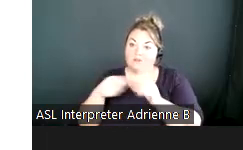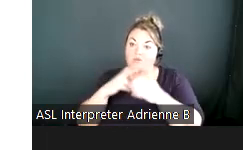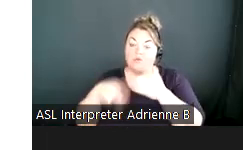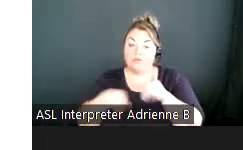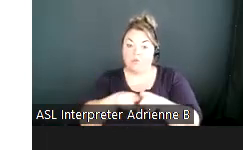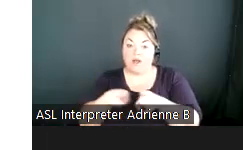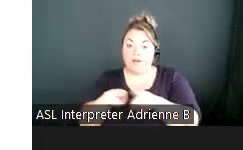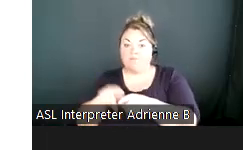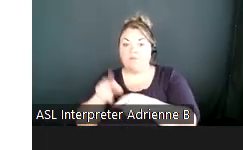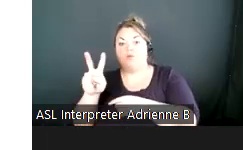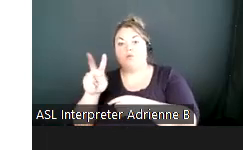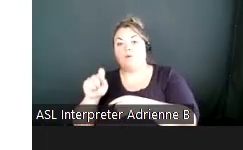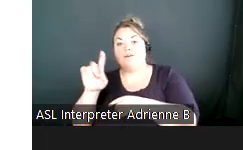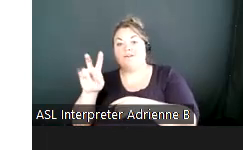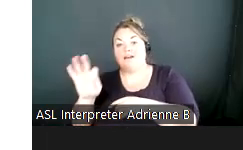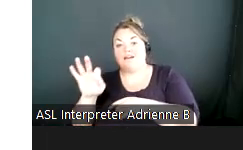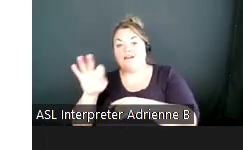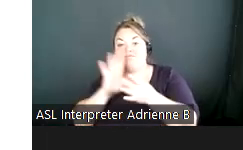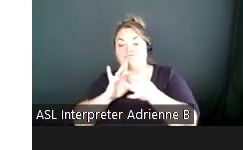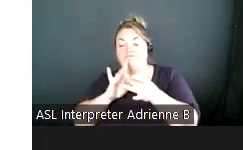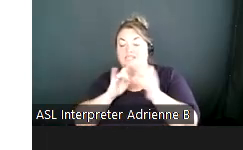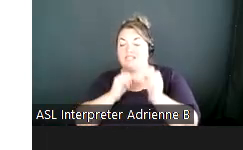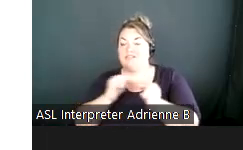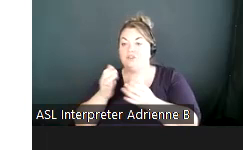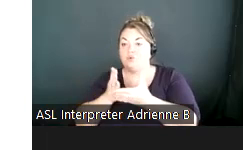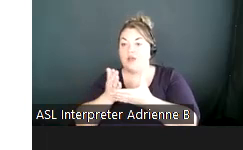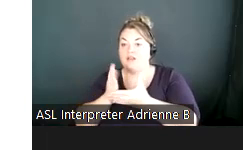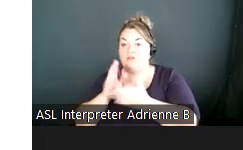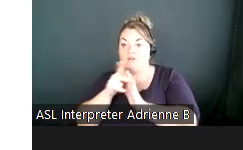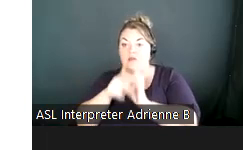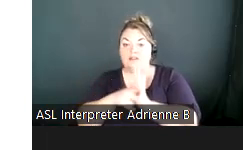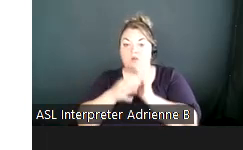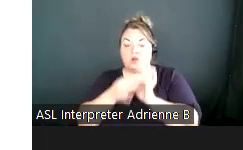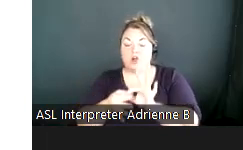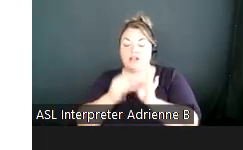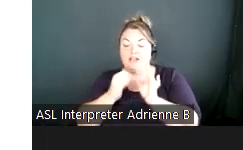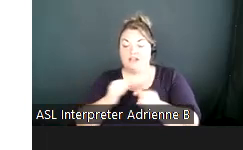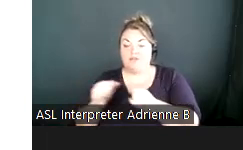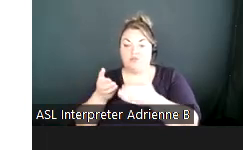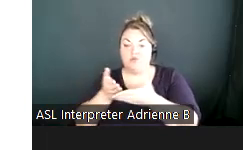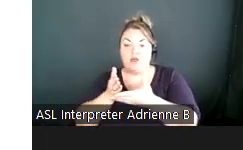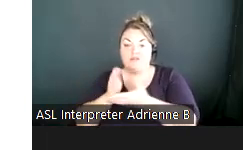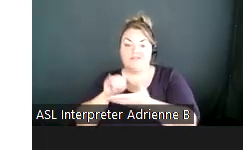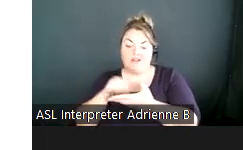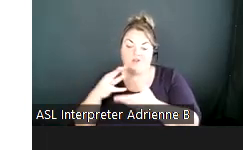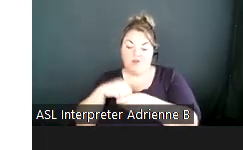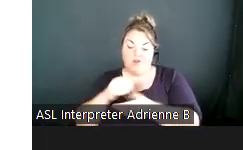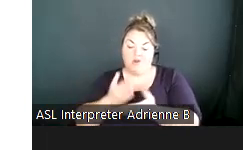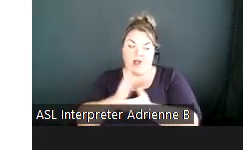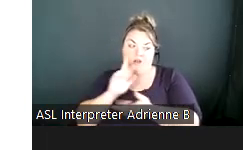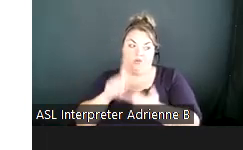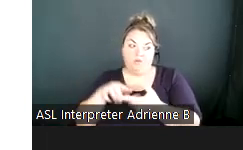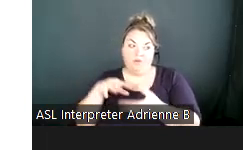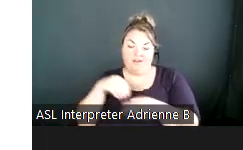Part 2.9 speaks to individual rights. So the policy regarding individual rights, which does include the right to